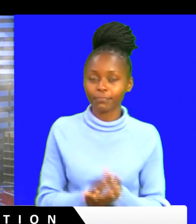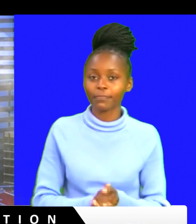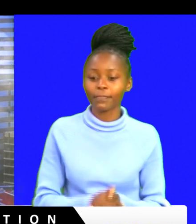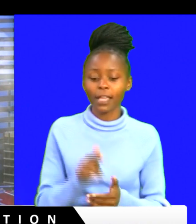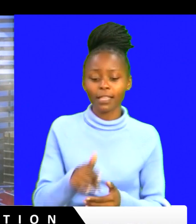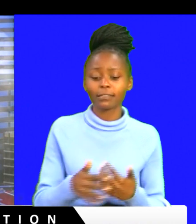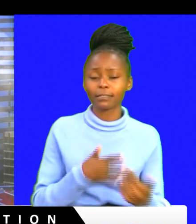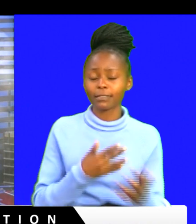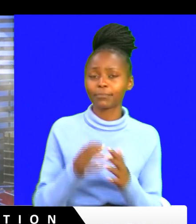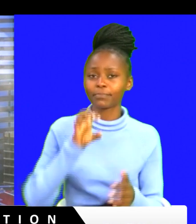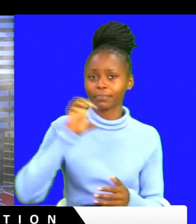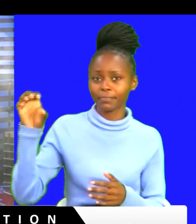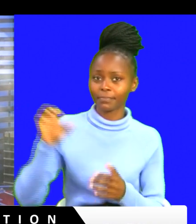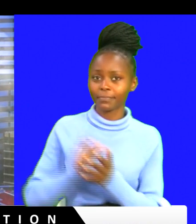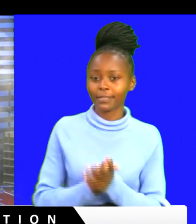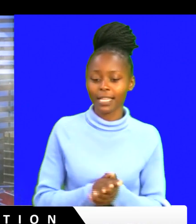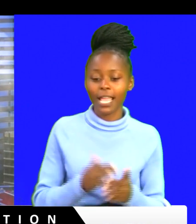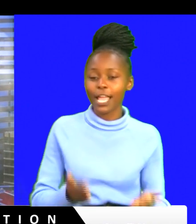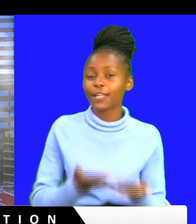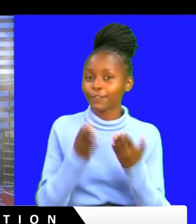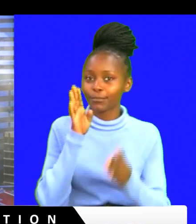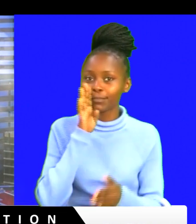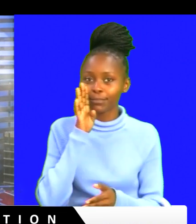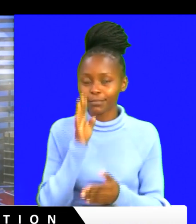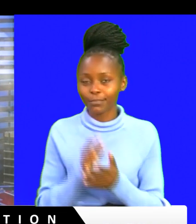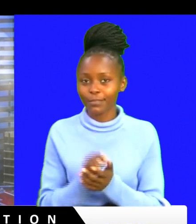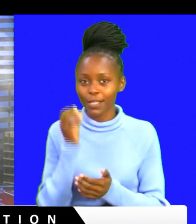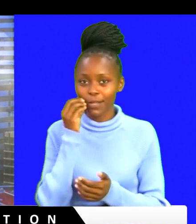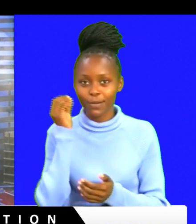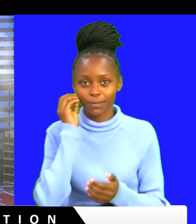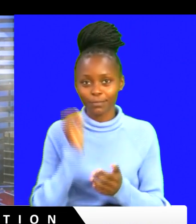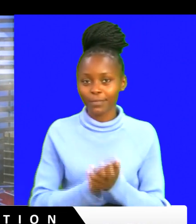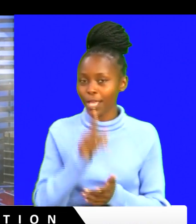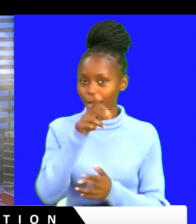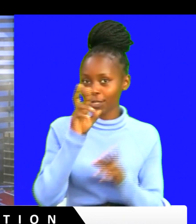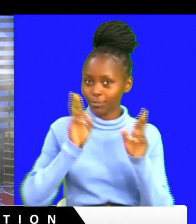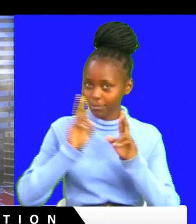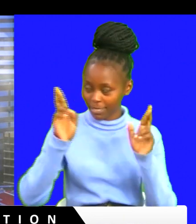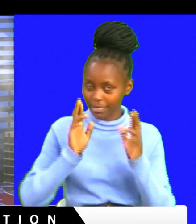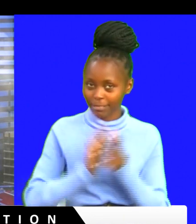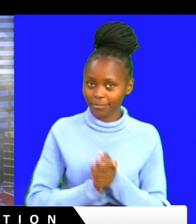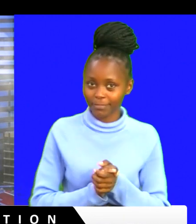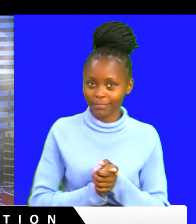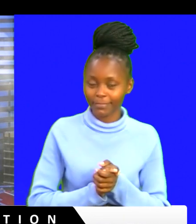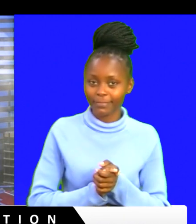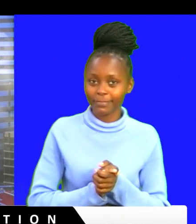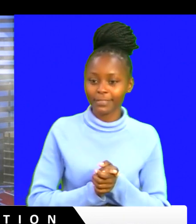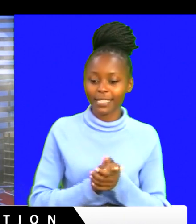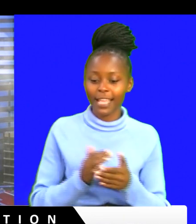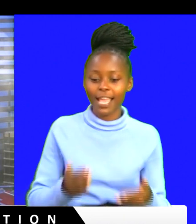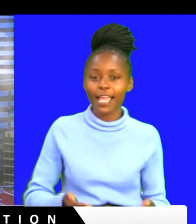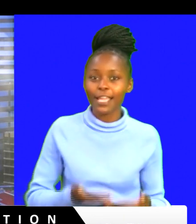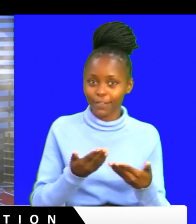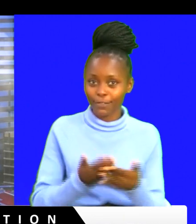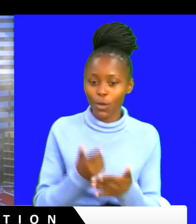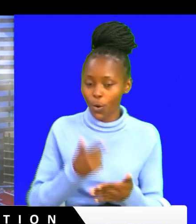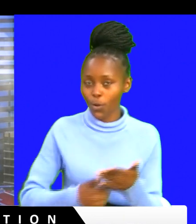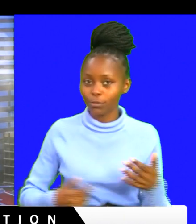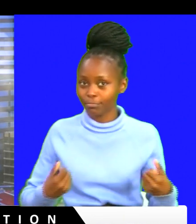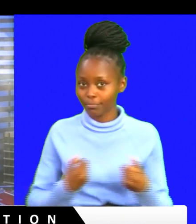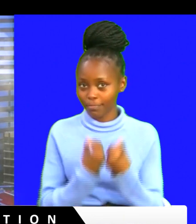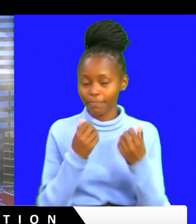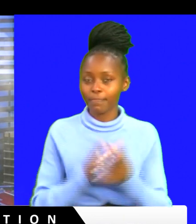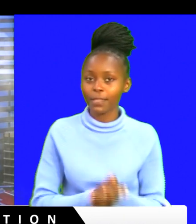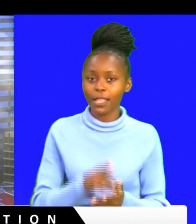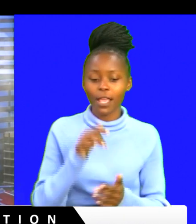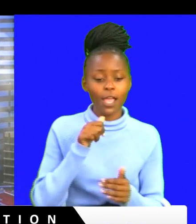Science Mashariki. Kelele za nyumbani zatuambia nini? Mimi niko ready kuwapea some of the most trending topics. And don't forget,